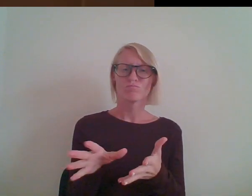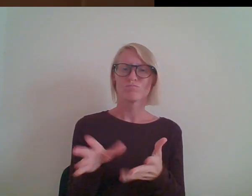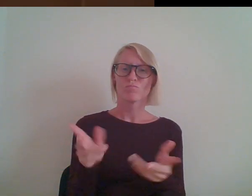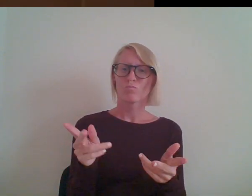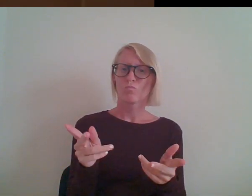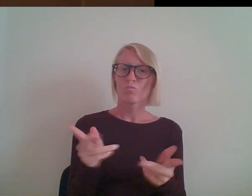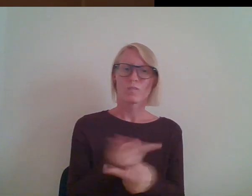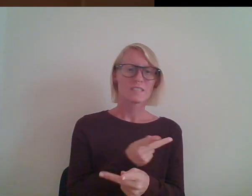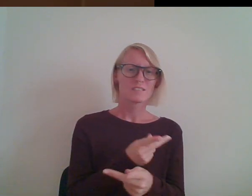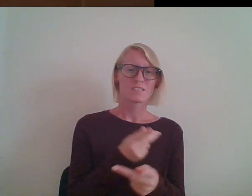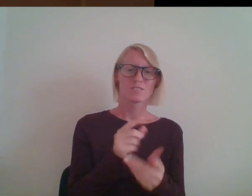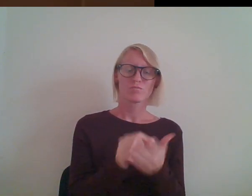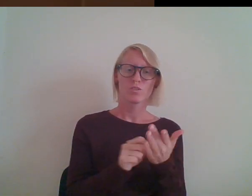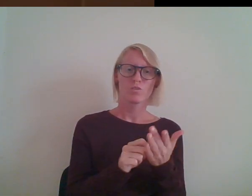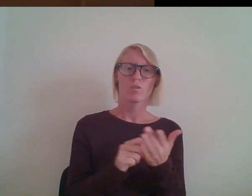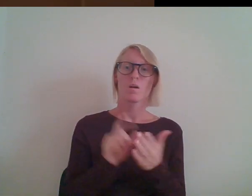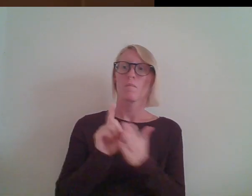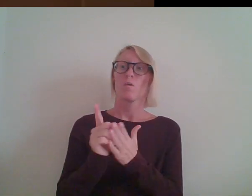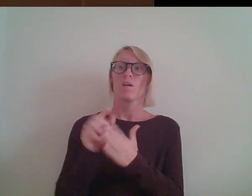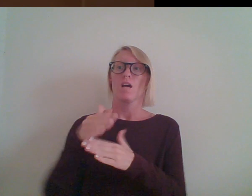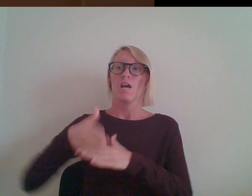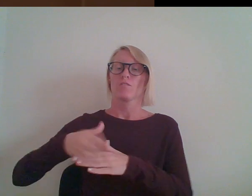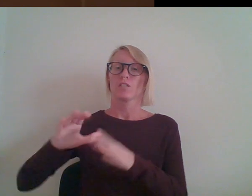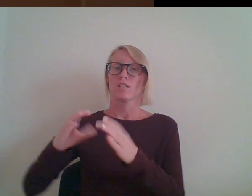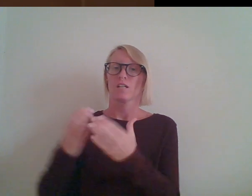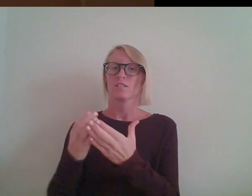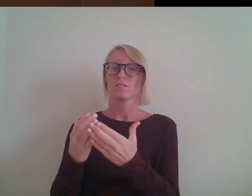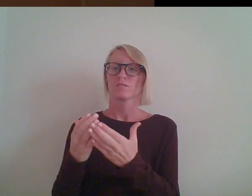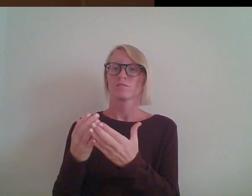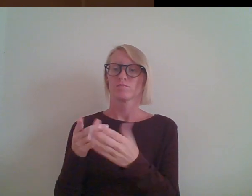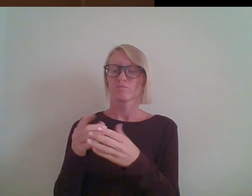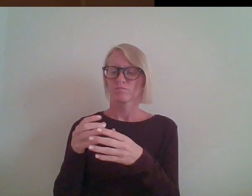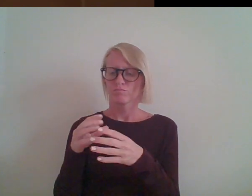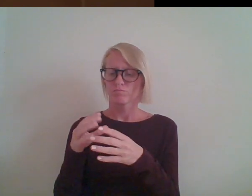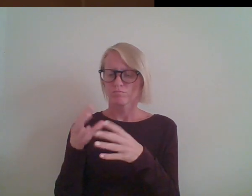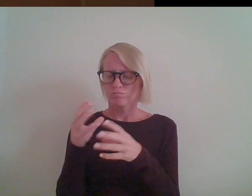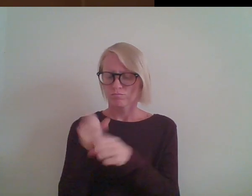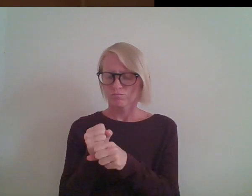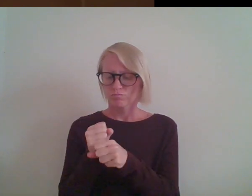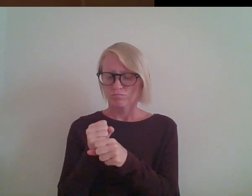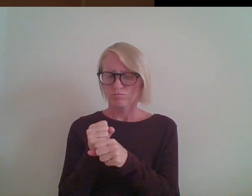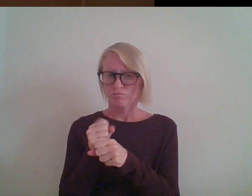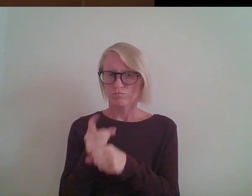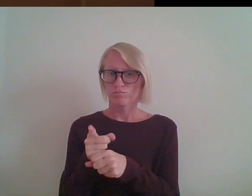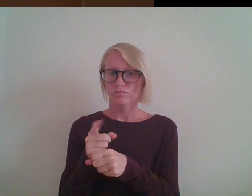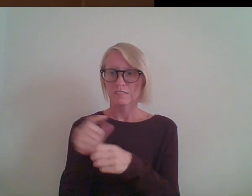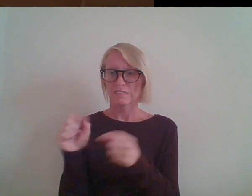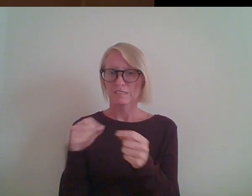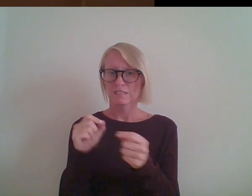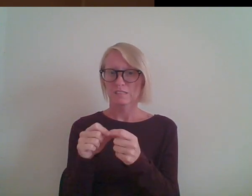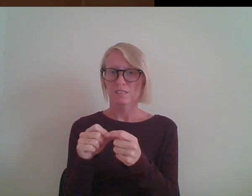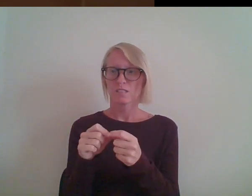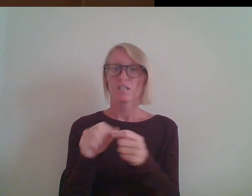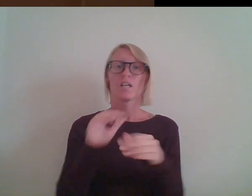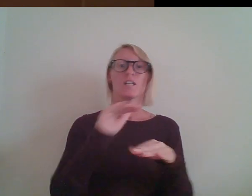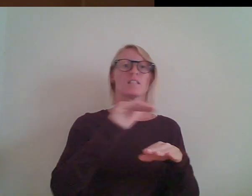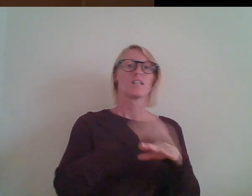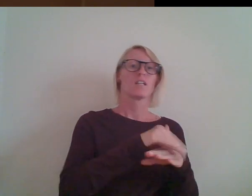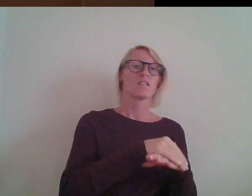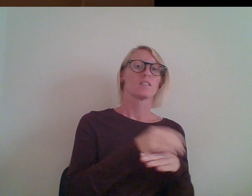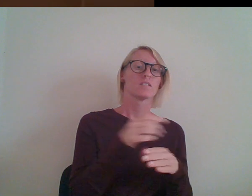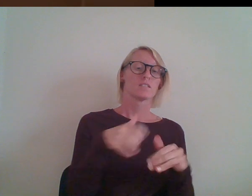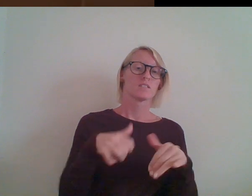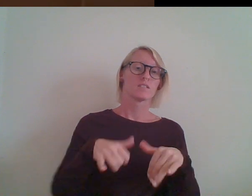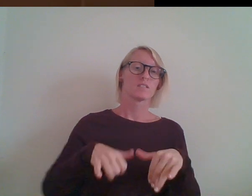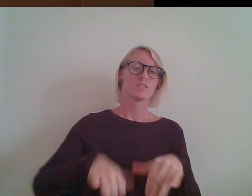after class to flesh it out, you now have a little more detail. Odds are at night, you can still recollect it. That will be